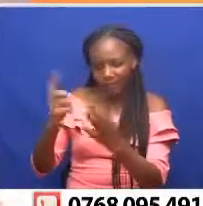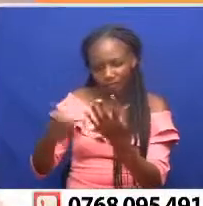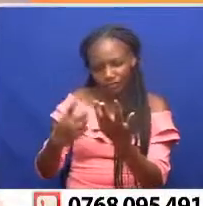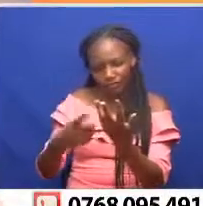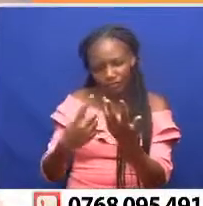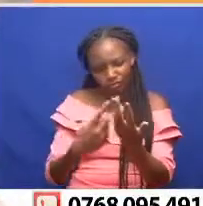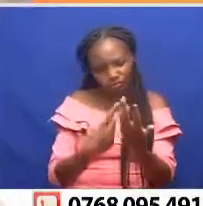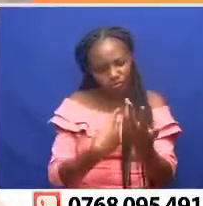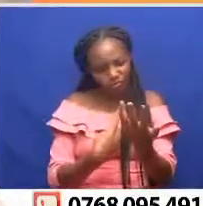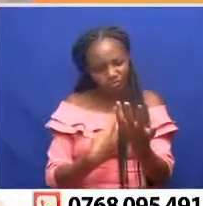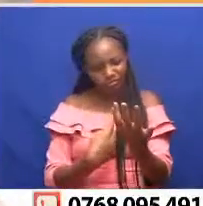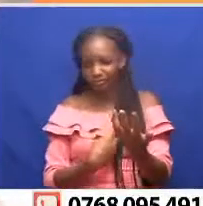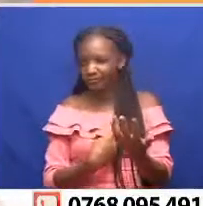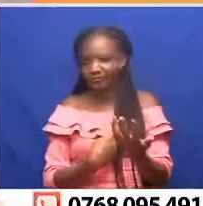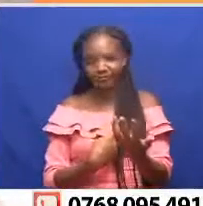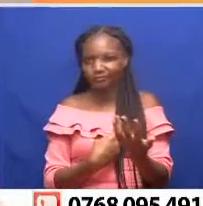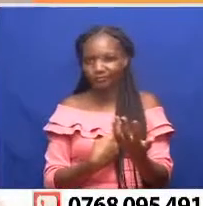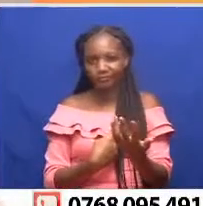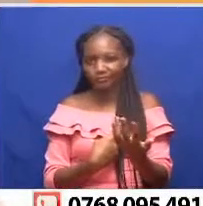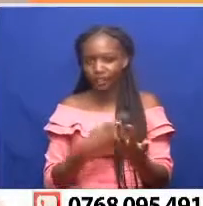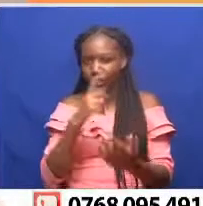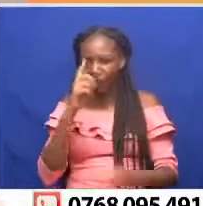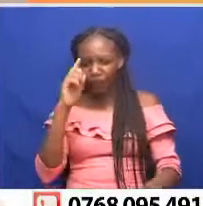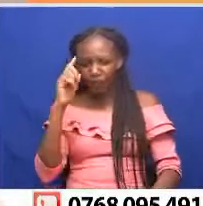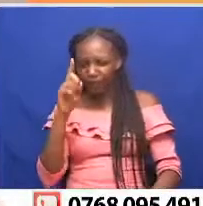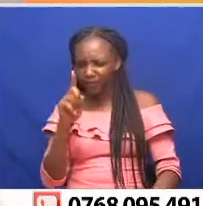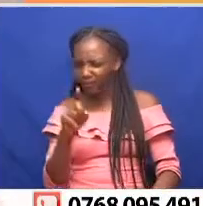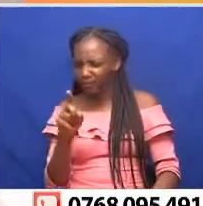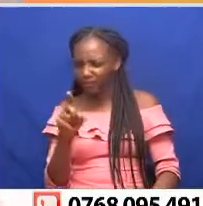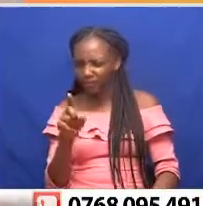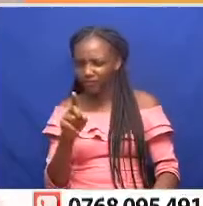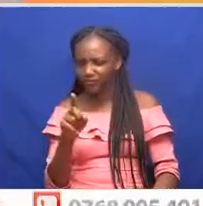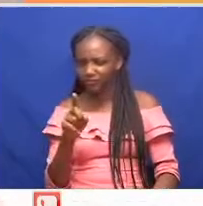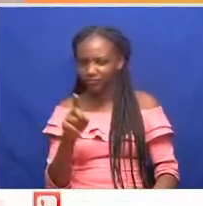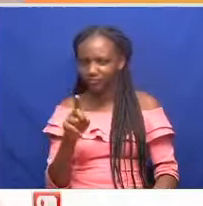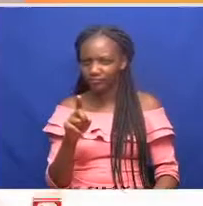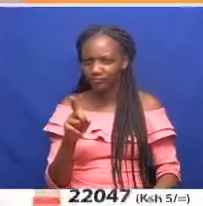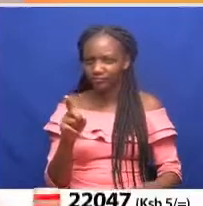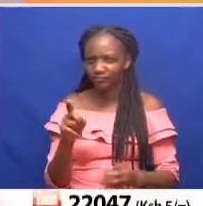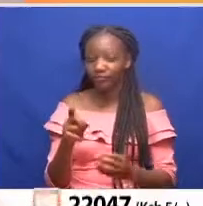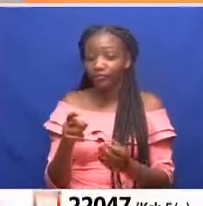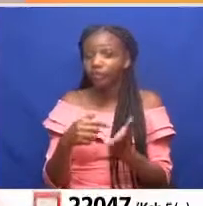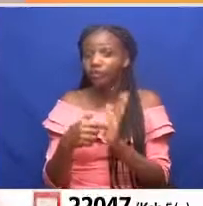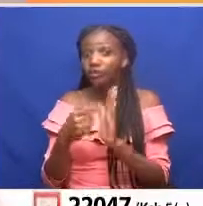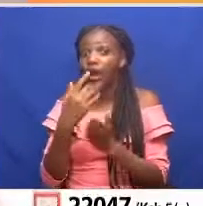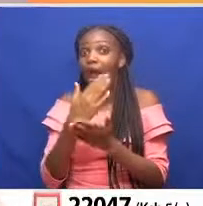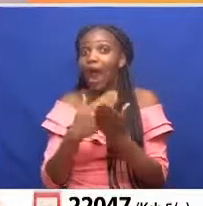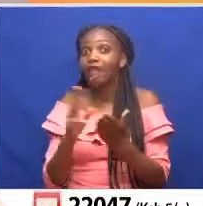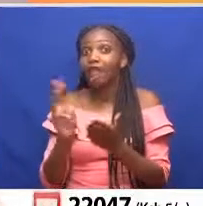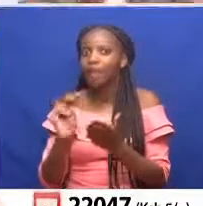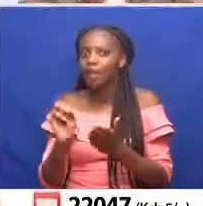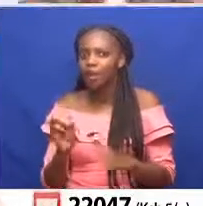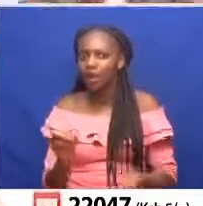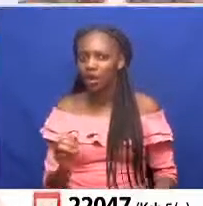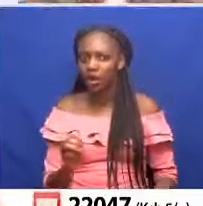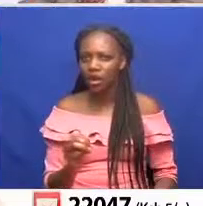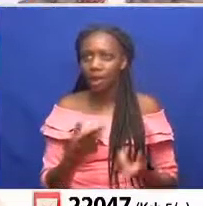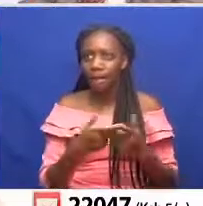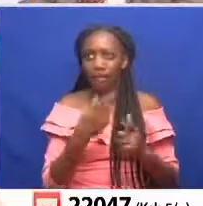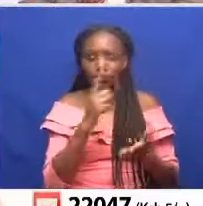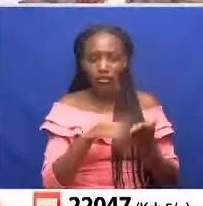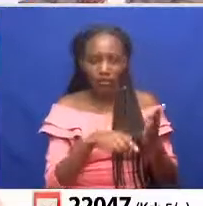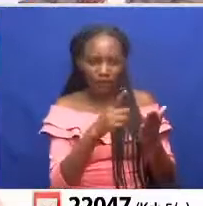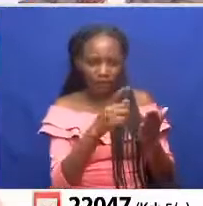without being a banker you think this men received 800 million and you are saying this